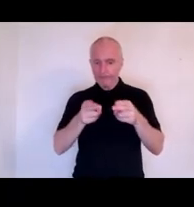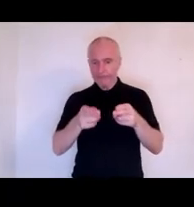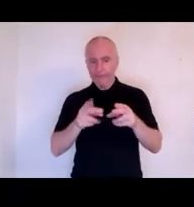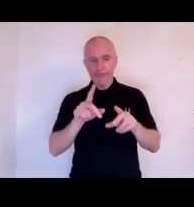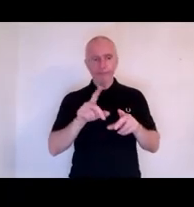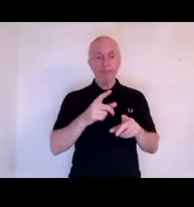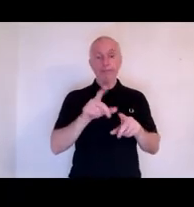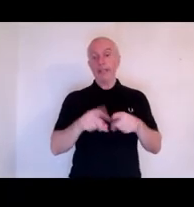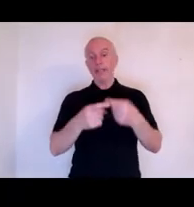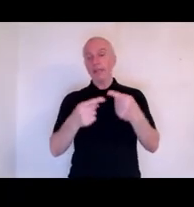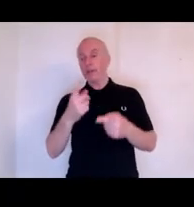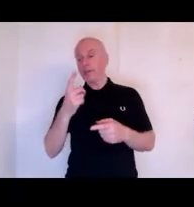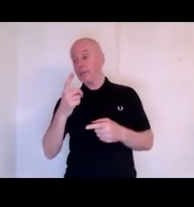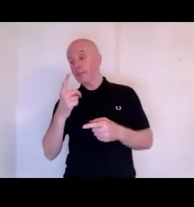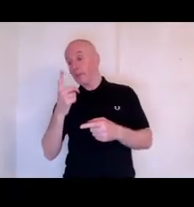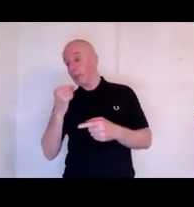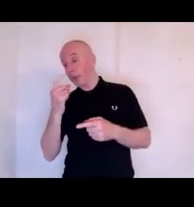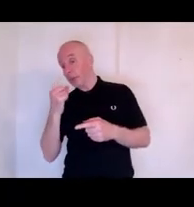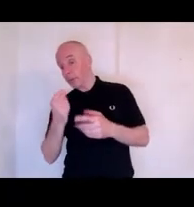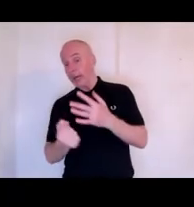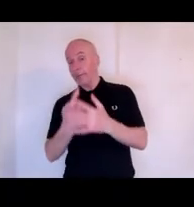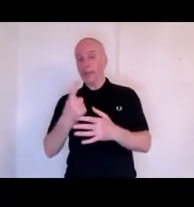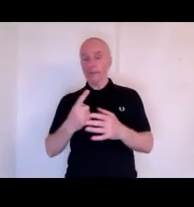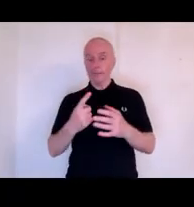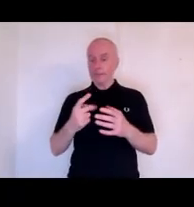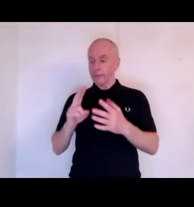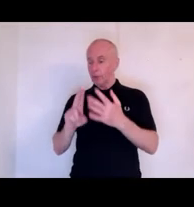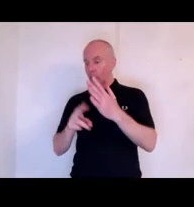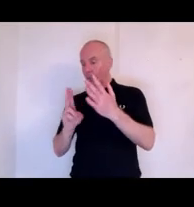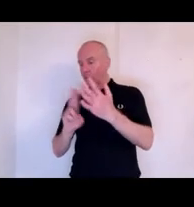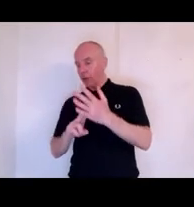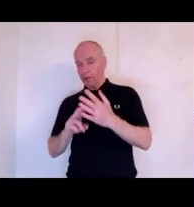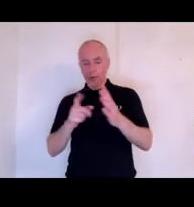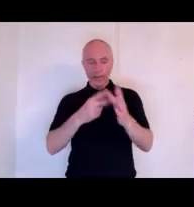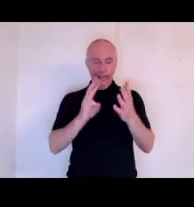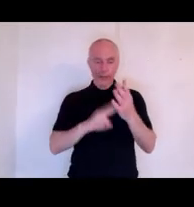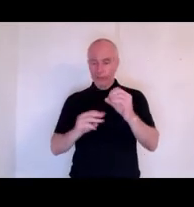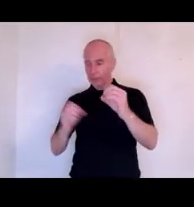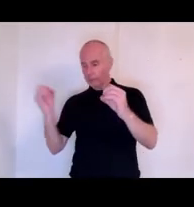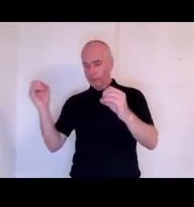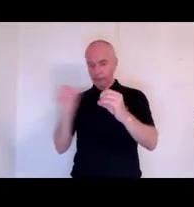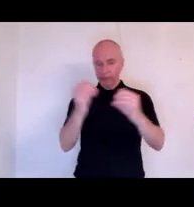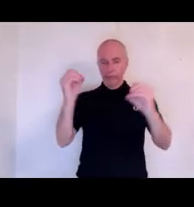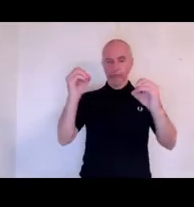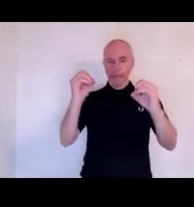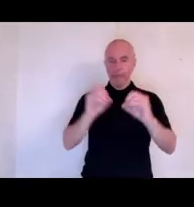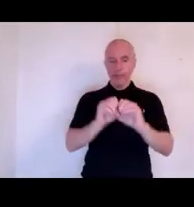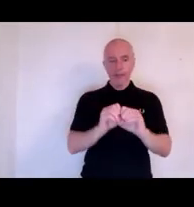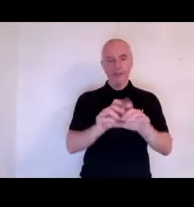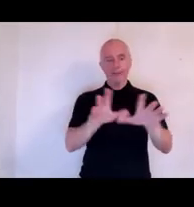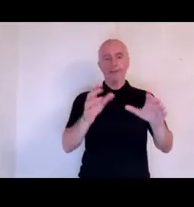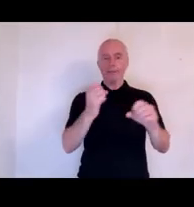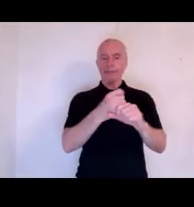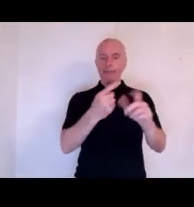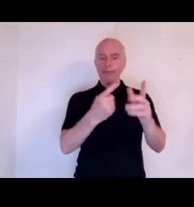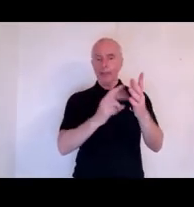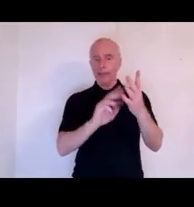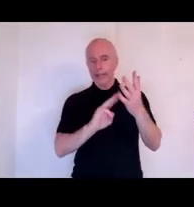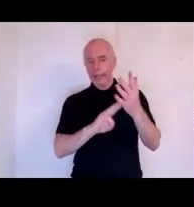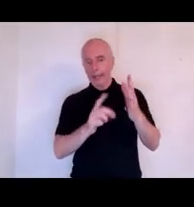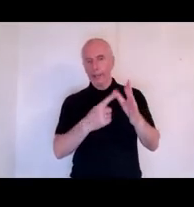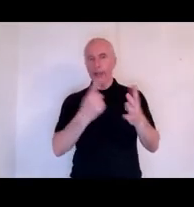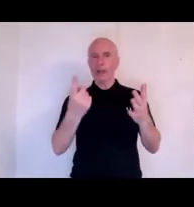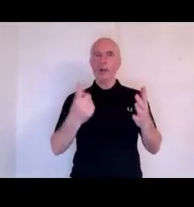happening, for example, a neutron hitting an atom, and releasing a gamma emission, or an alpha particle, a beta